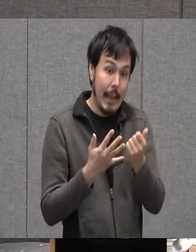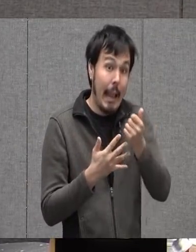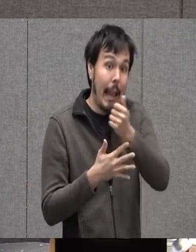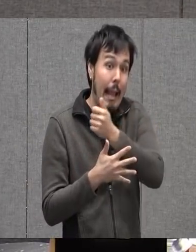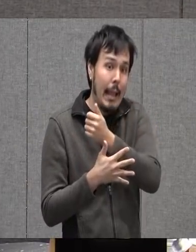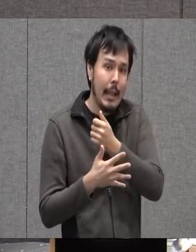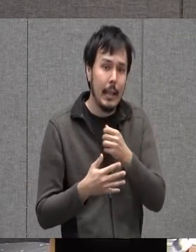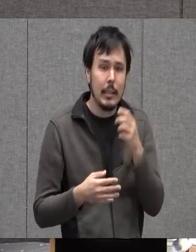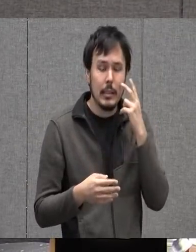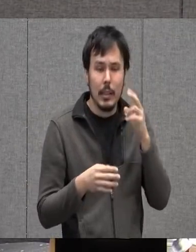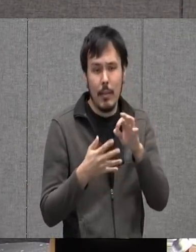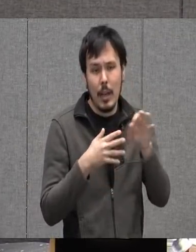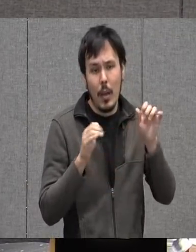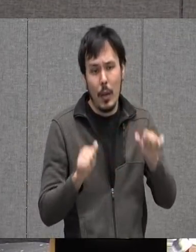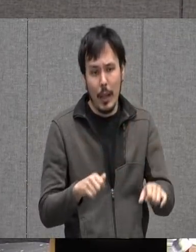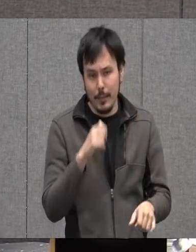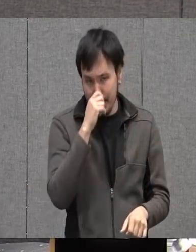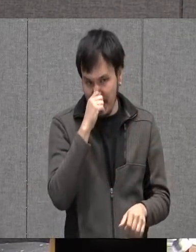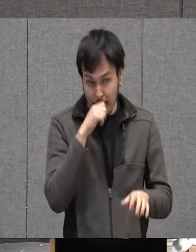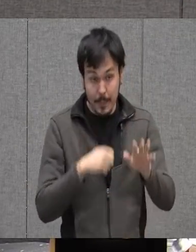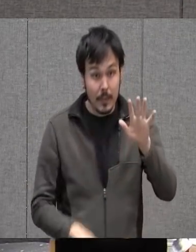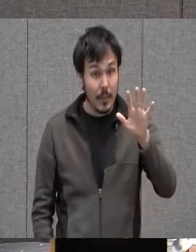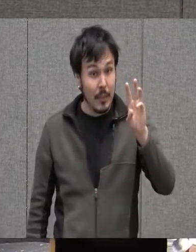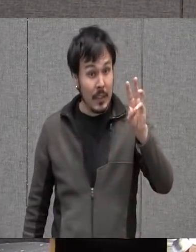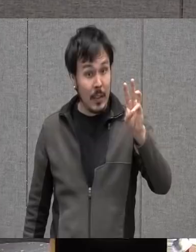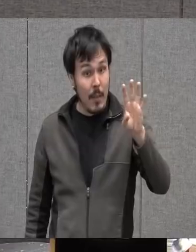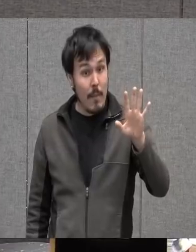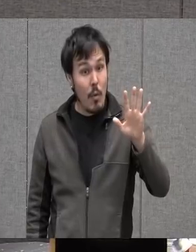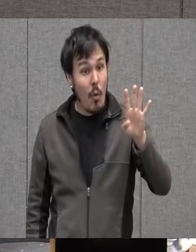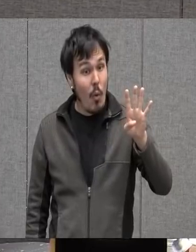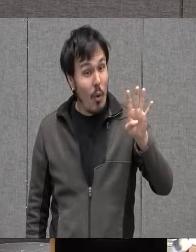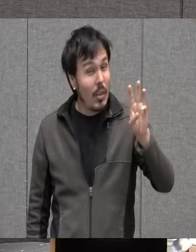have 56, 46,